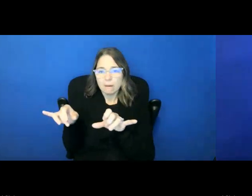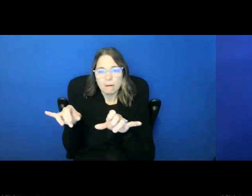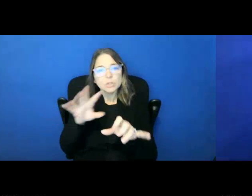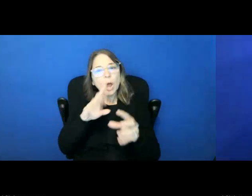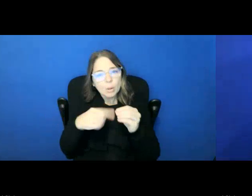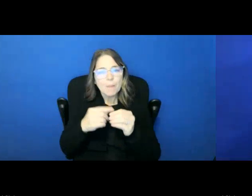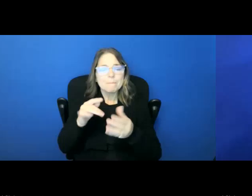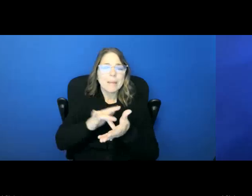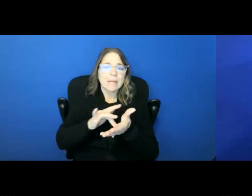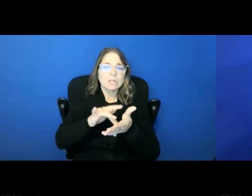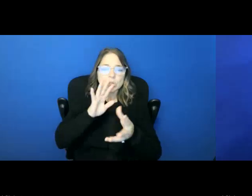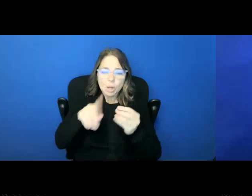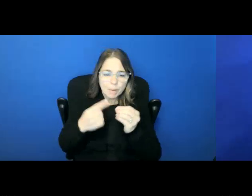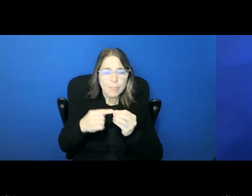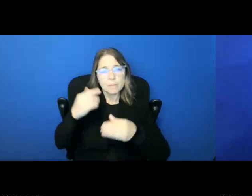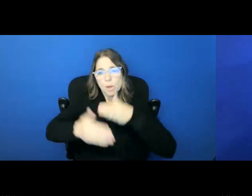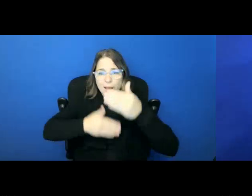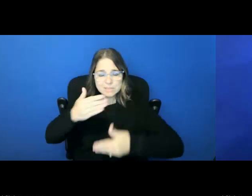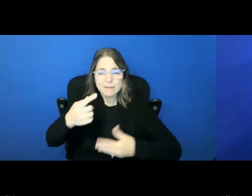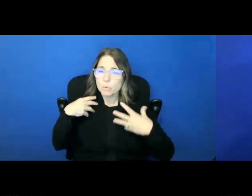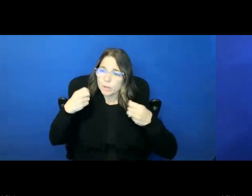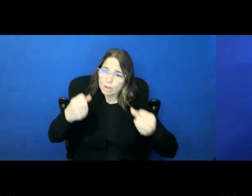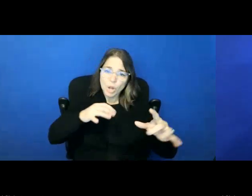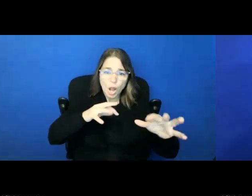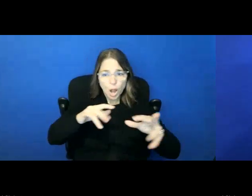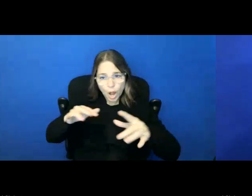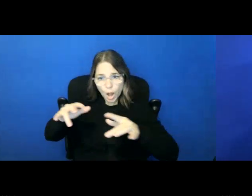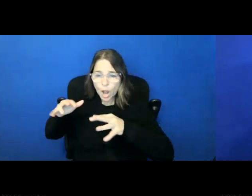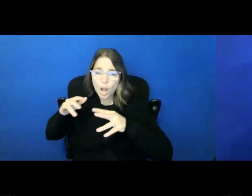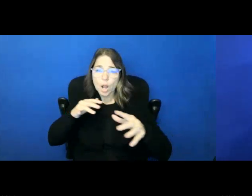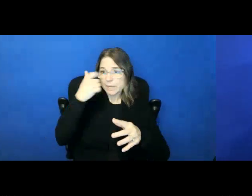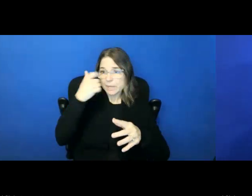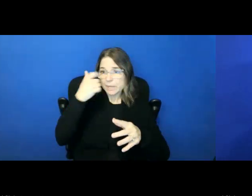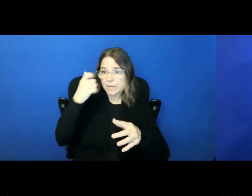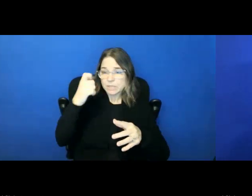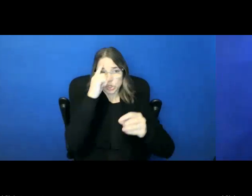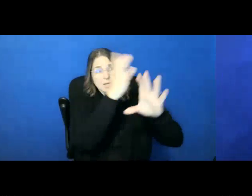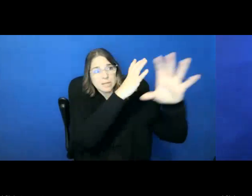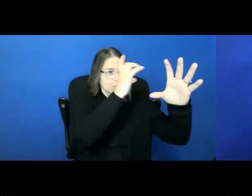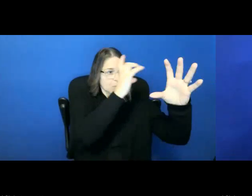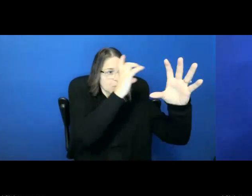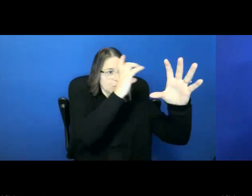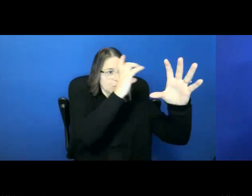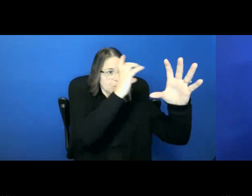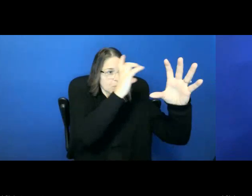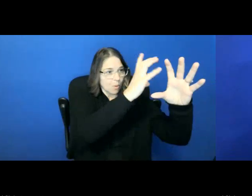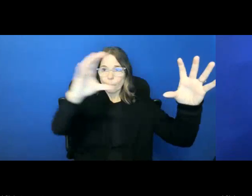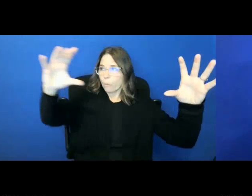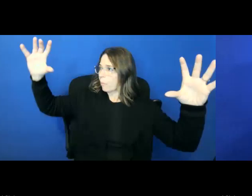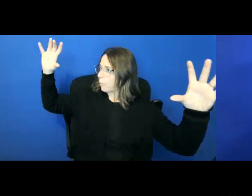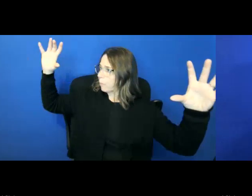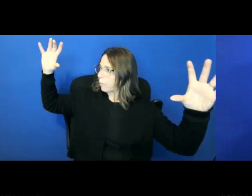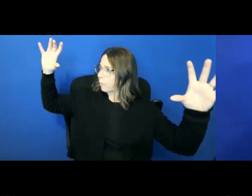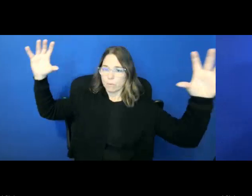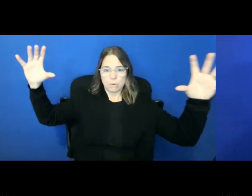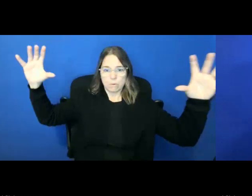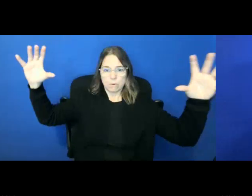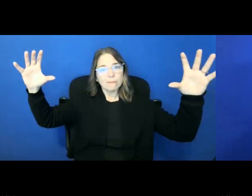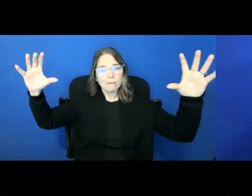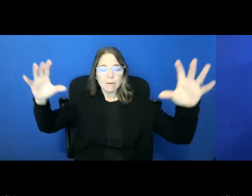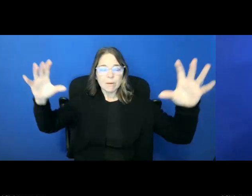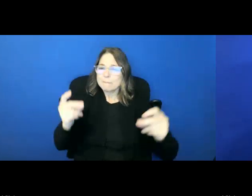about the process of recovery, because your context is, oh, you should be immediately